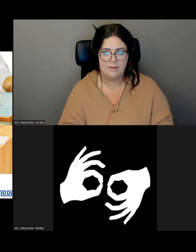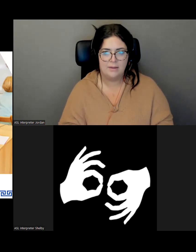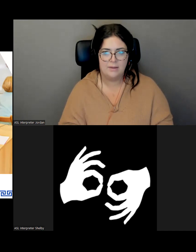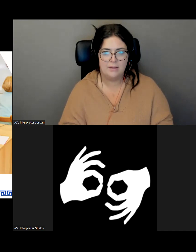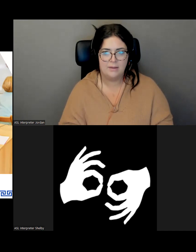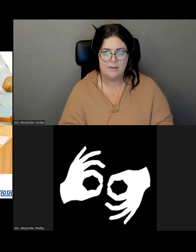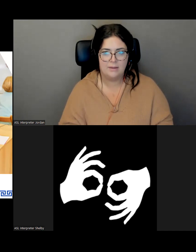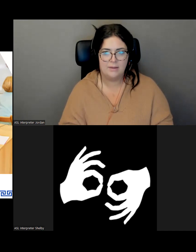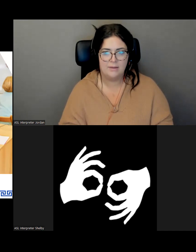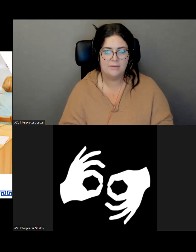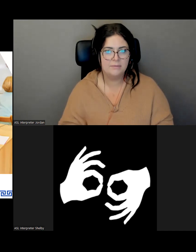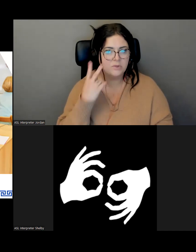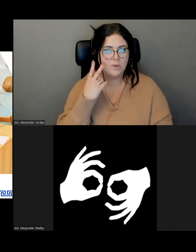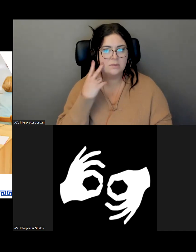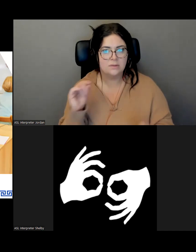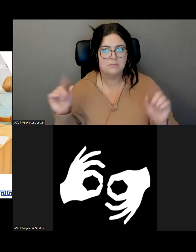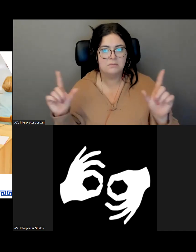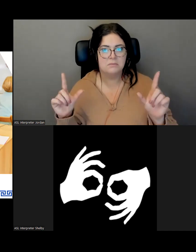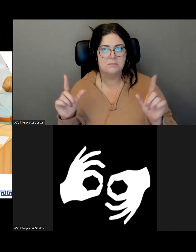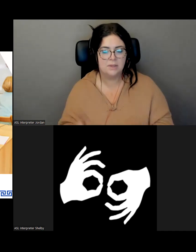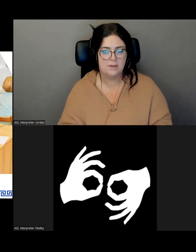I see the larger screen now. Okay.